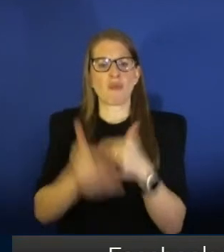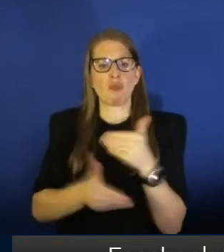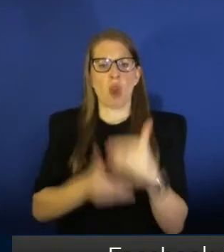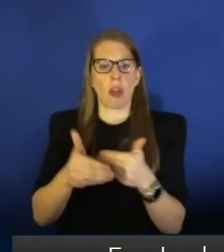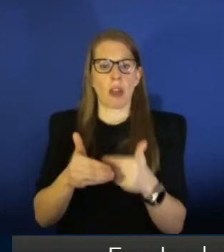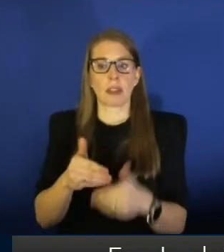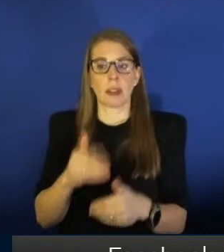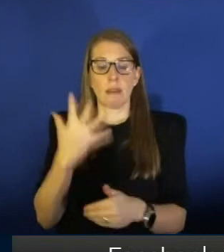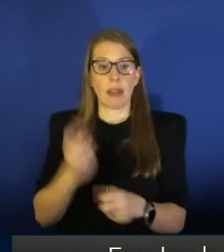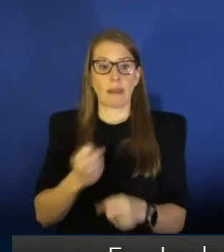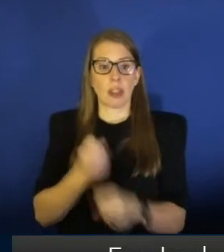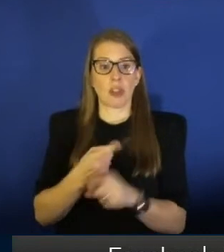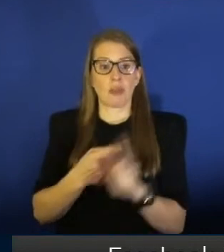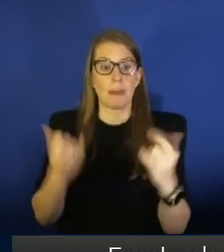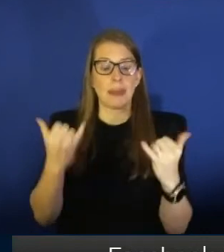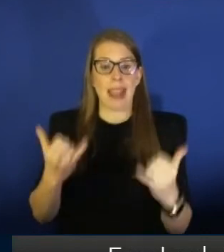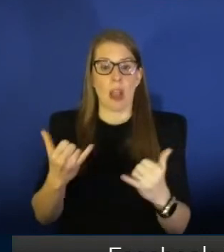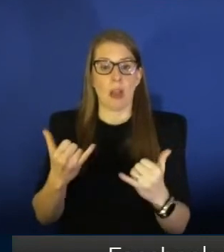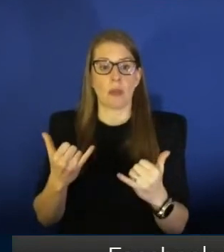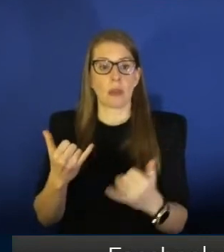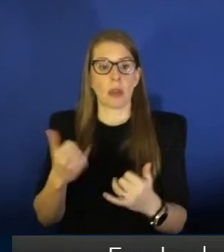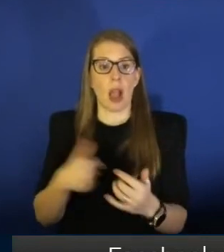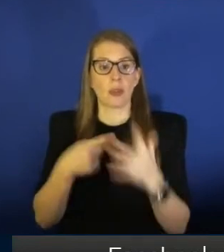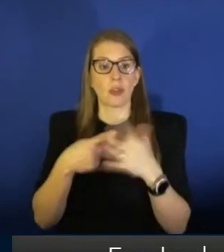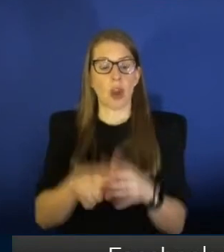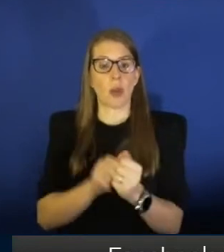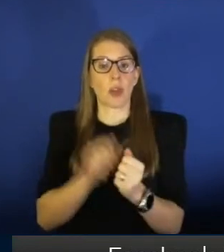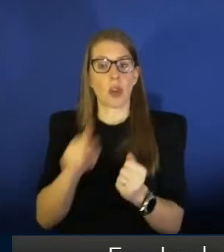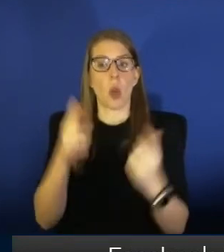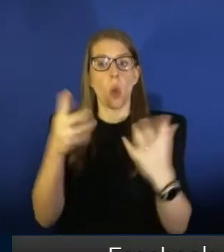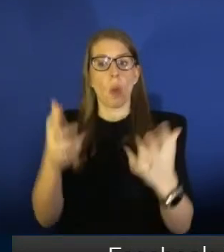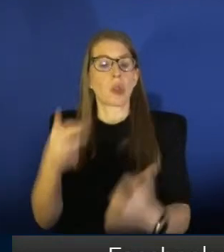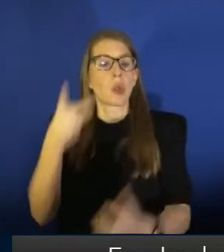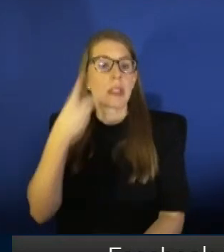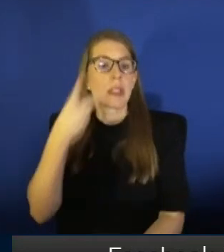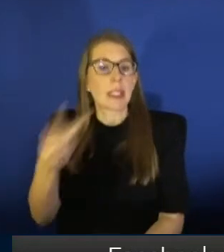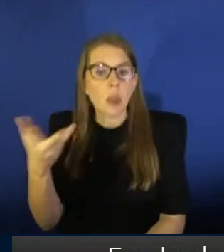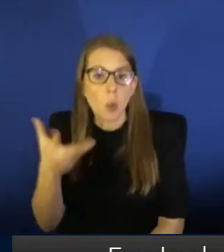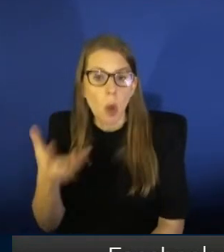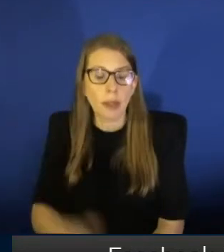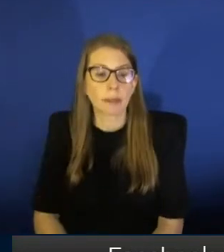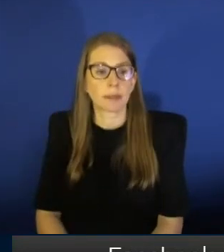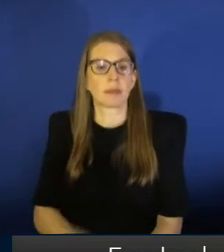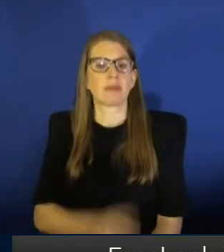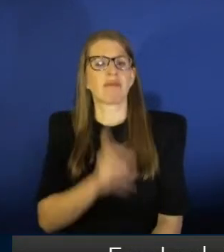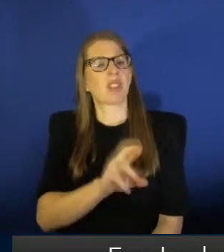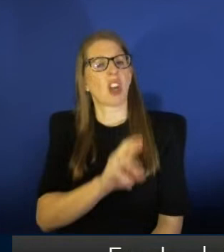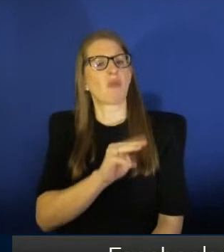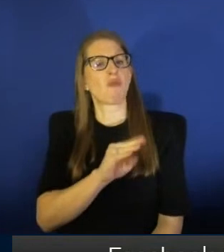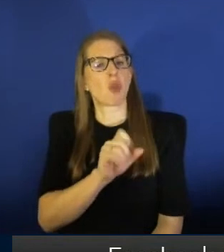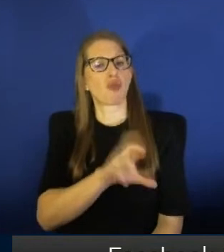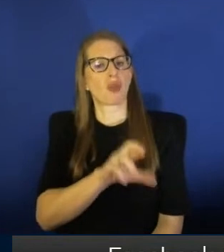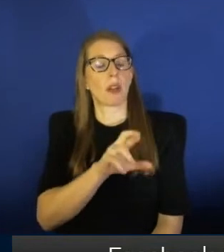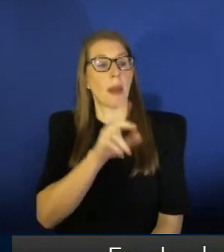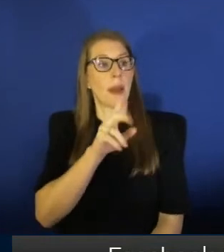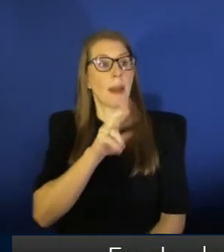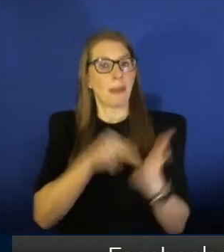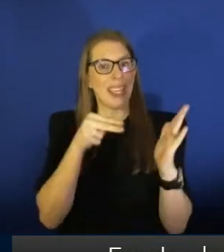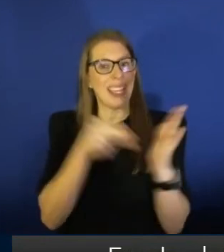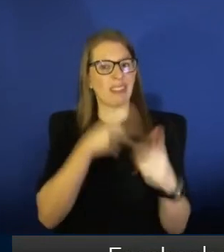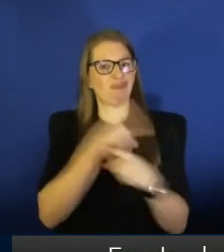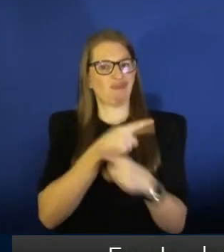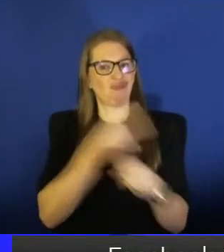now, Dr. Moser, I'll start with you. What would you like to see? What would show you that we're moving in the right direction, the way it was